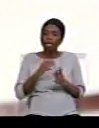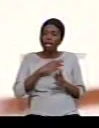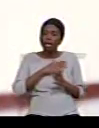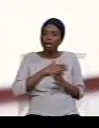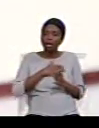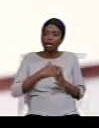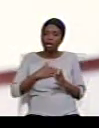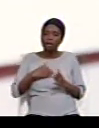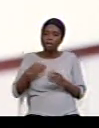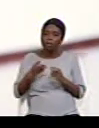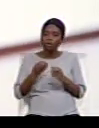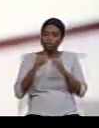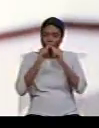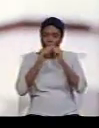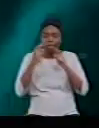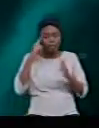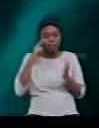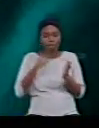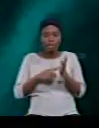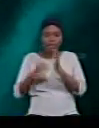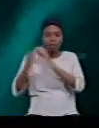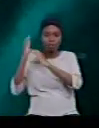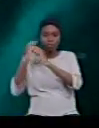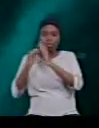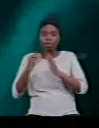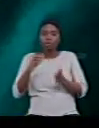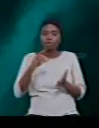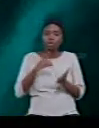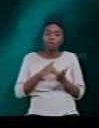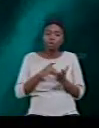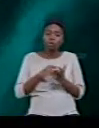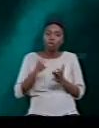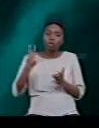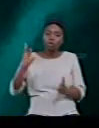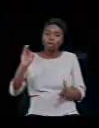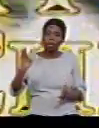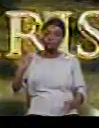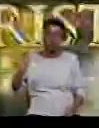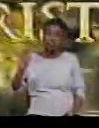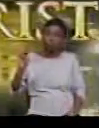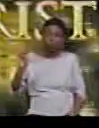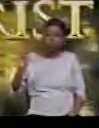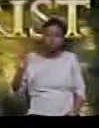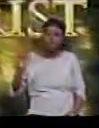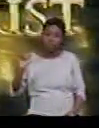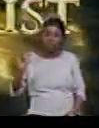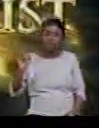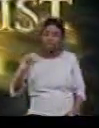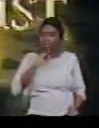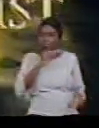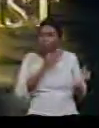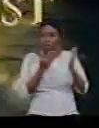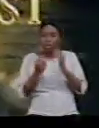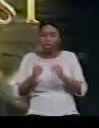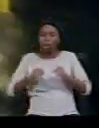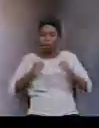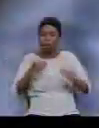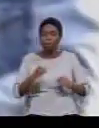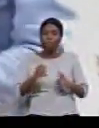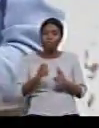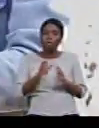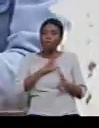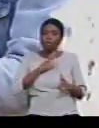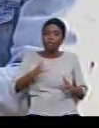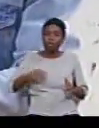of blessing for this generation, Dr. W.F. Kumuyi, is reverberating the power of Christ for great possibilities with